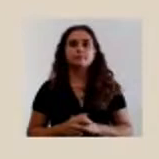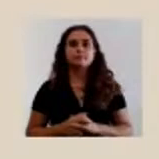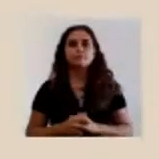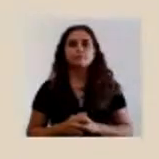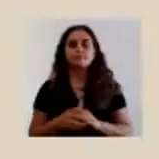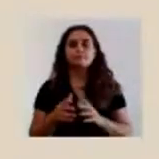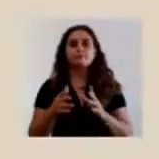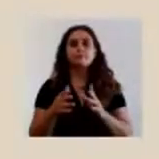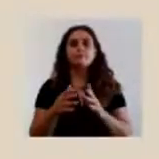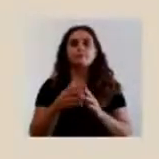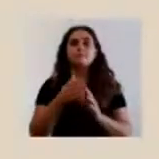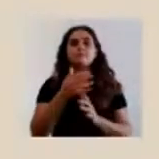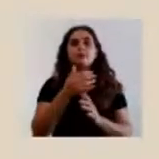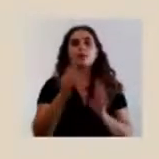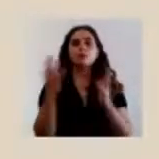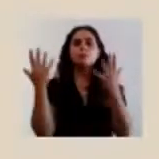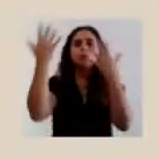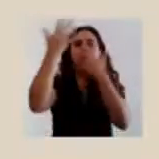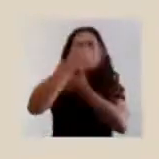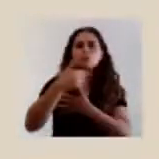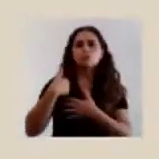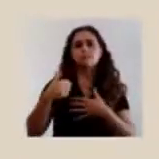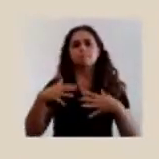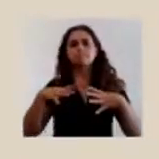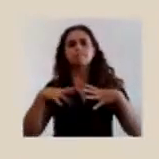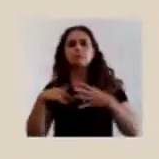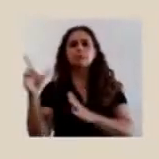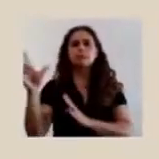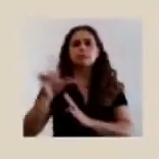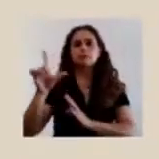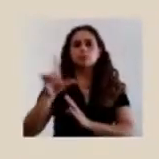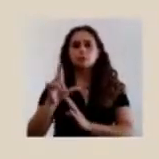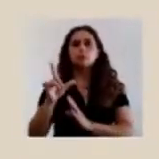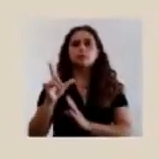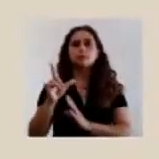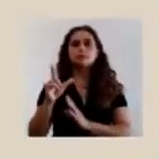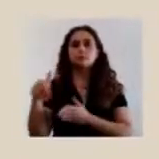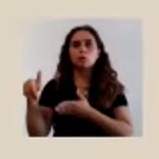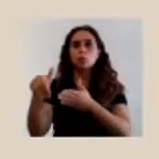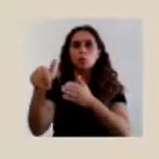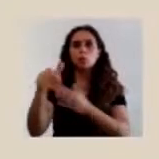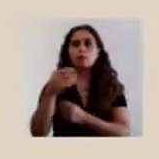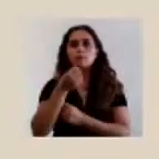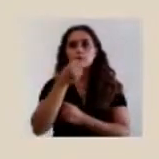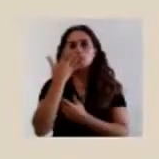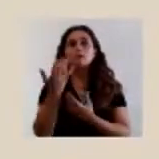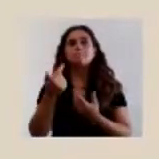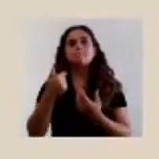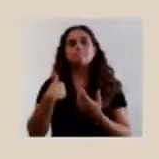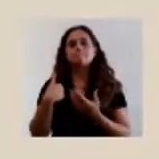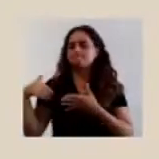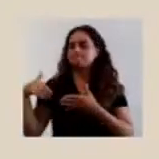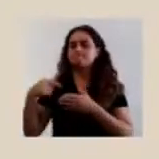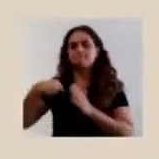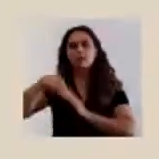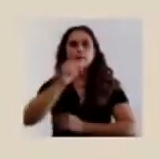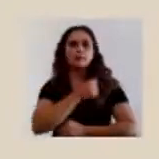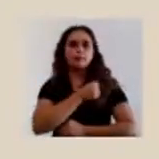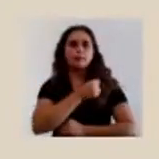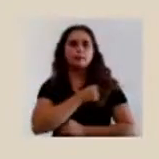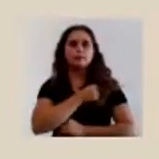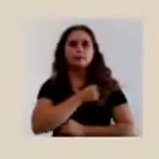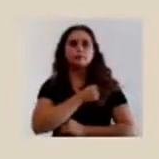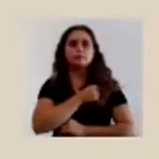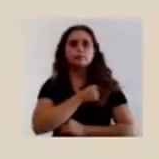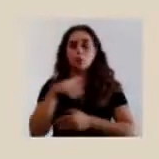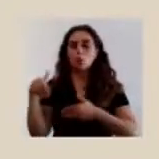fine pre-COVID night, after a night out in Lisbon Spring Street, I was making my way home.